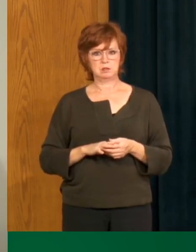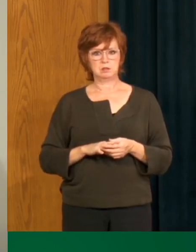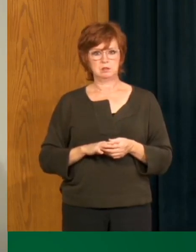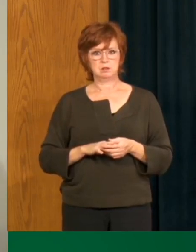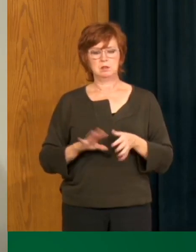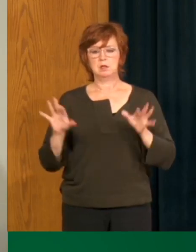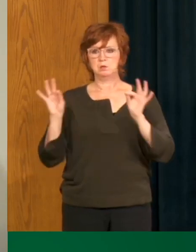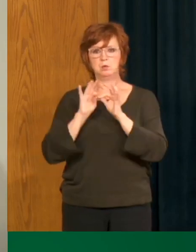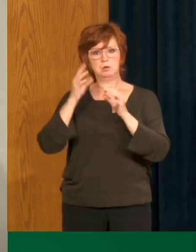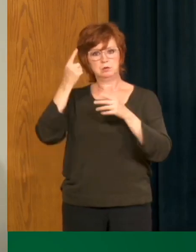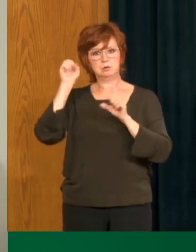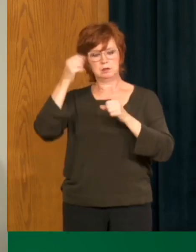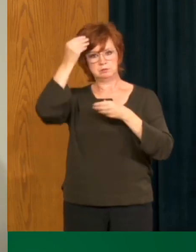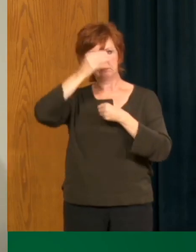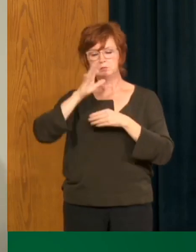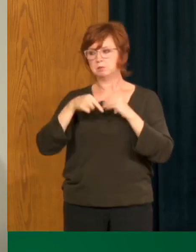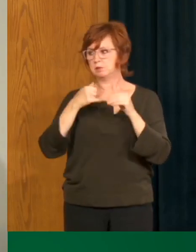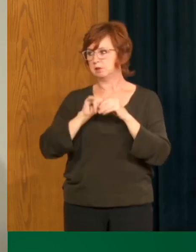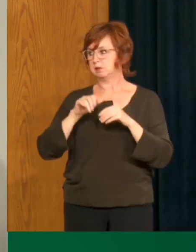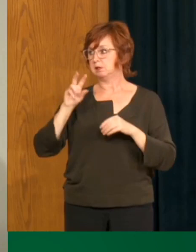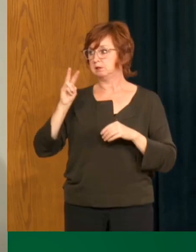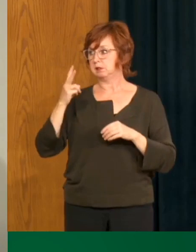business. Follow-up, Phil?